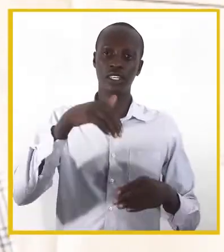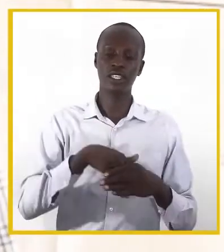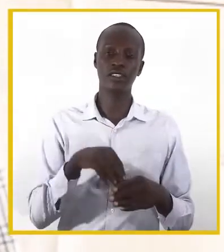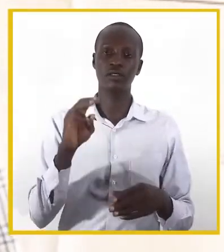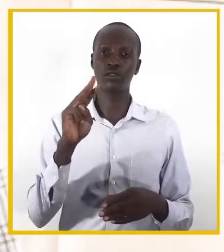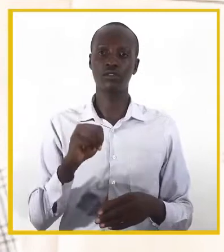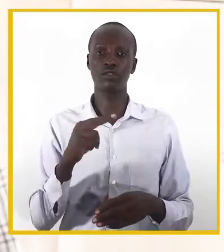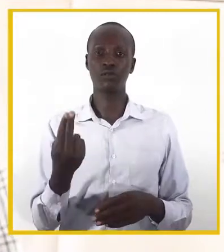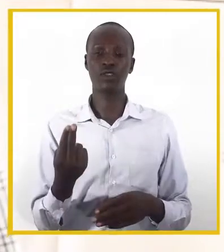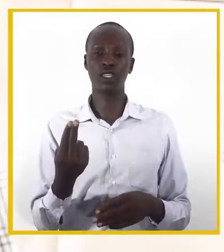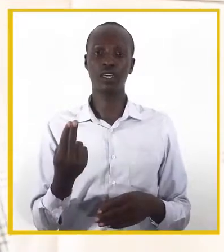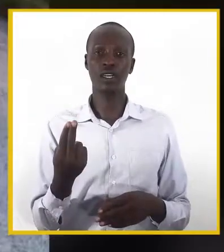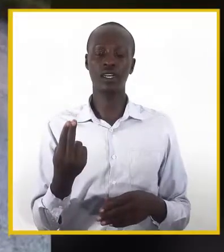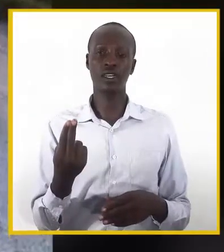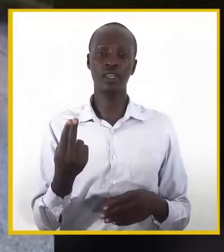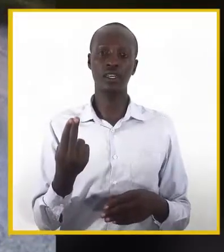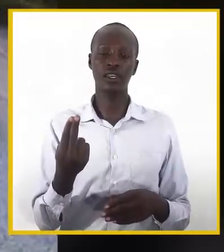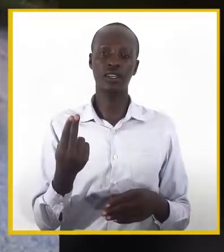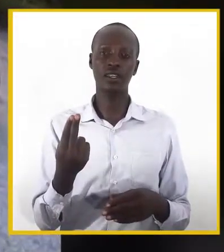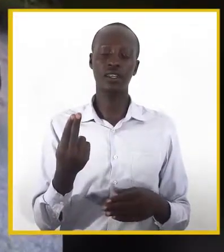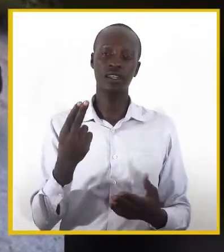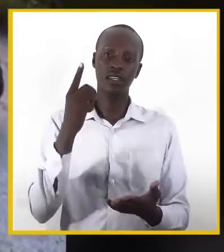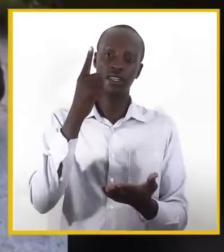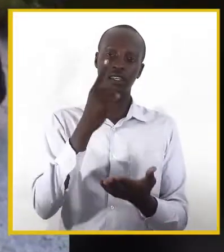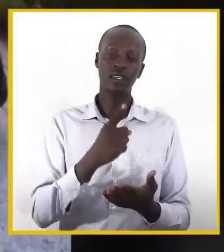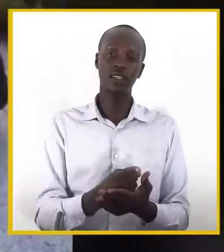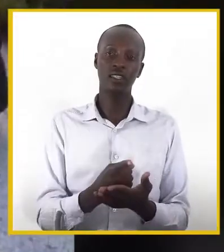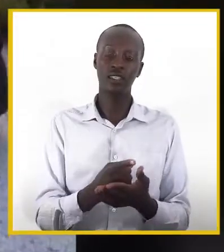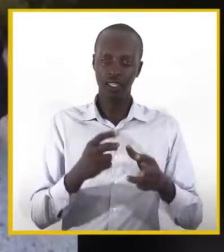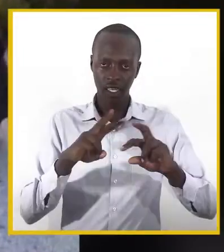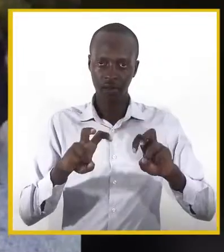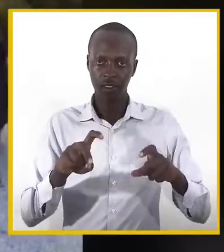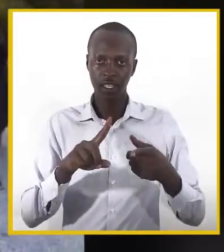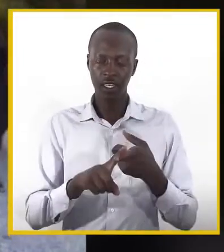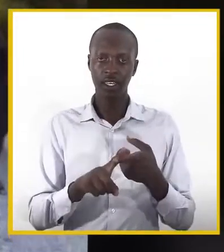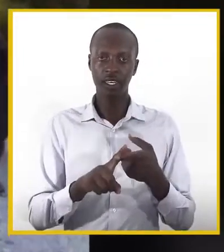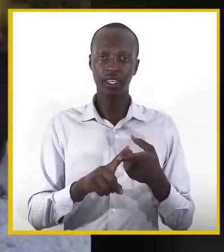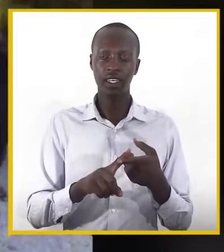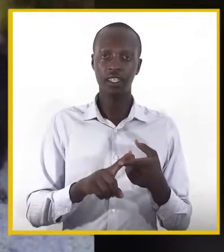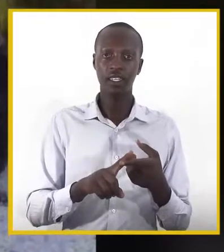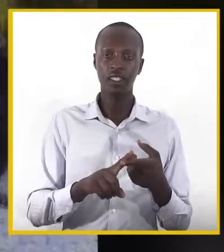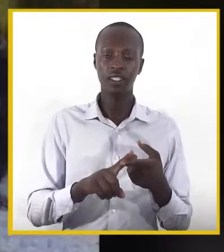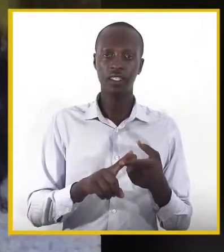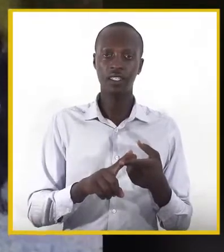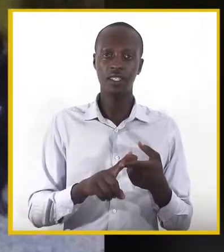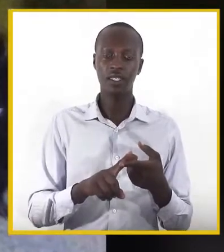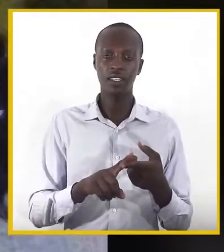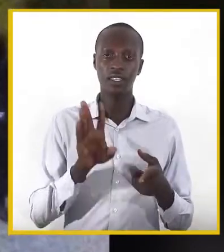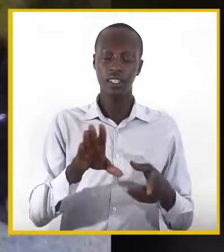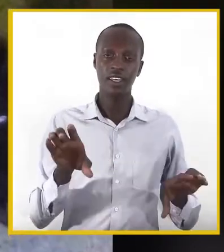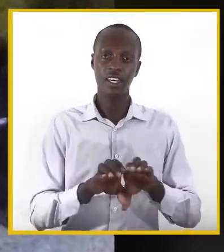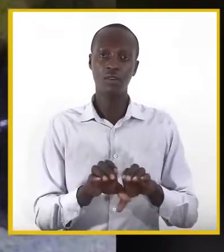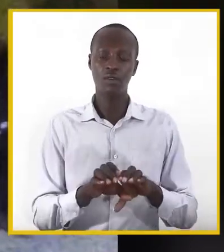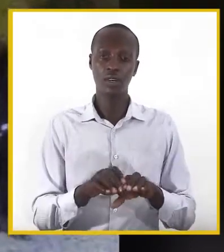Mutare, managed to waylay an ambush in that area. Whilst there, they see